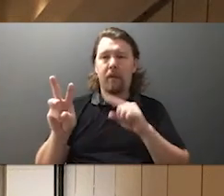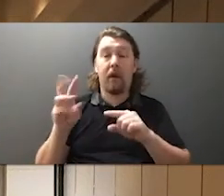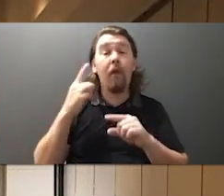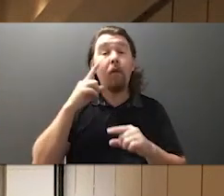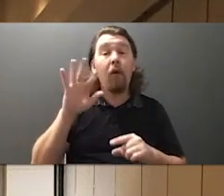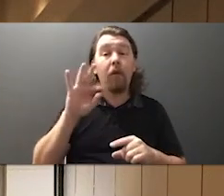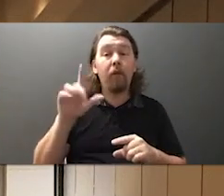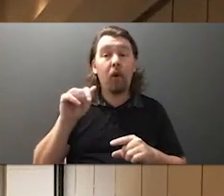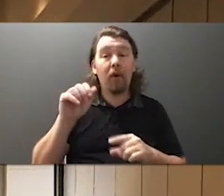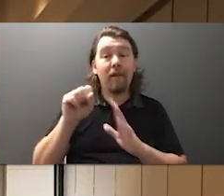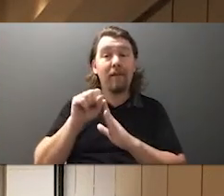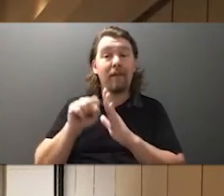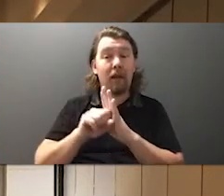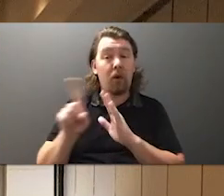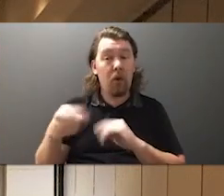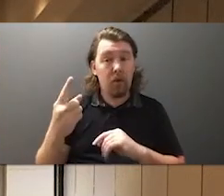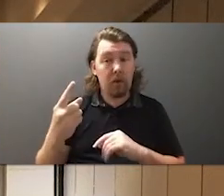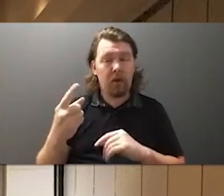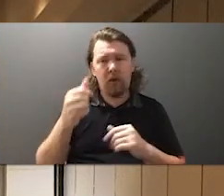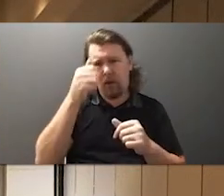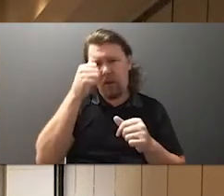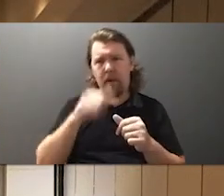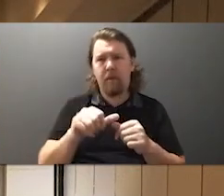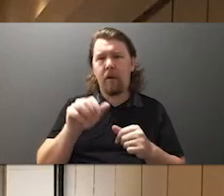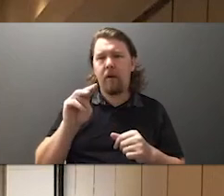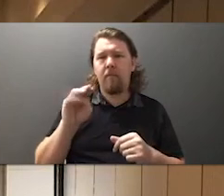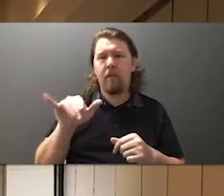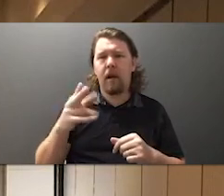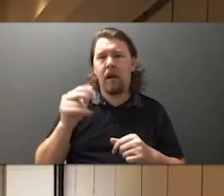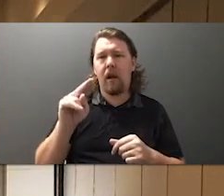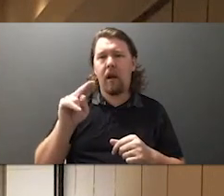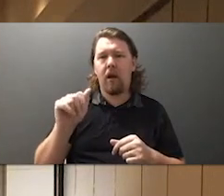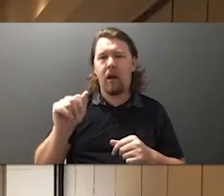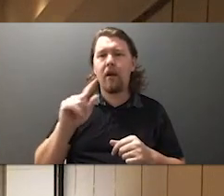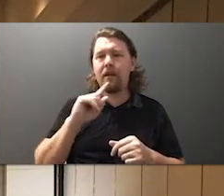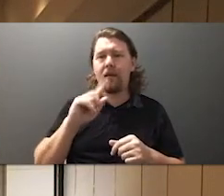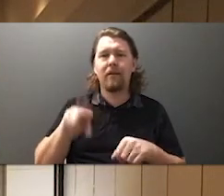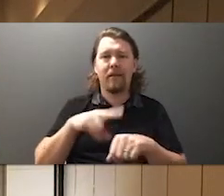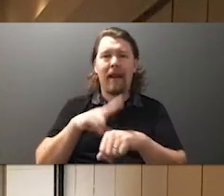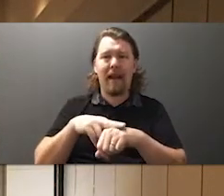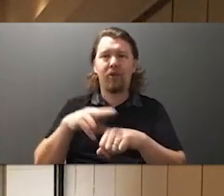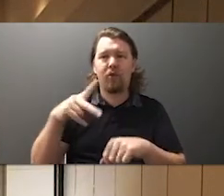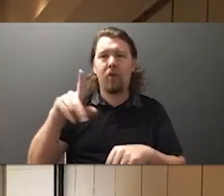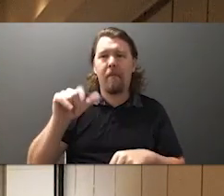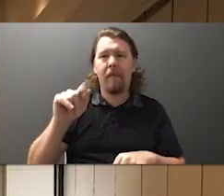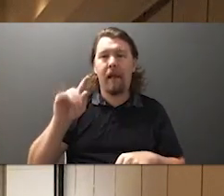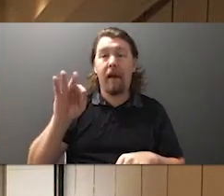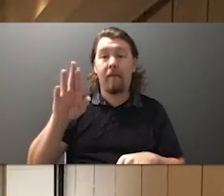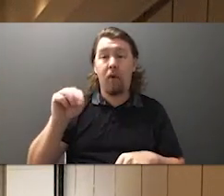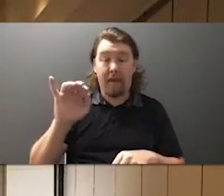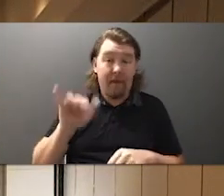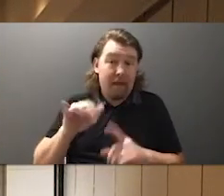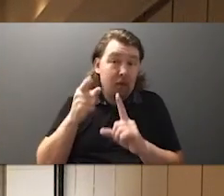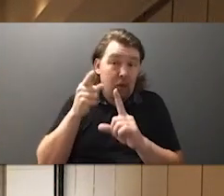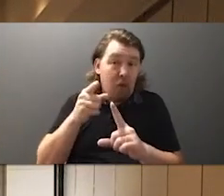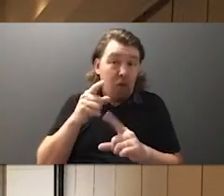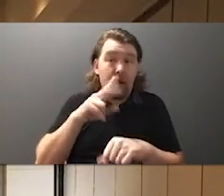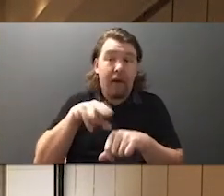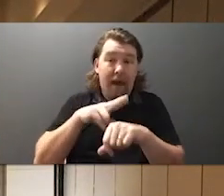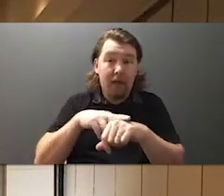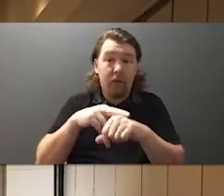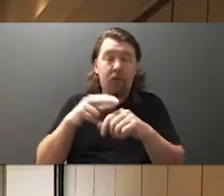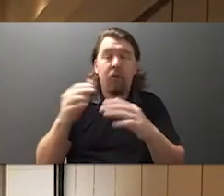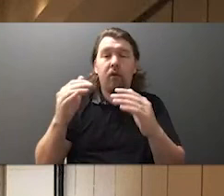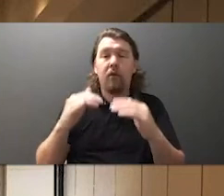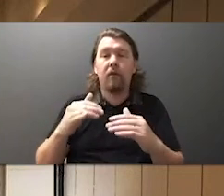for Florida State, and this is Florida State only, and you have to remember that right now, MyHana is a national platform, okay? And the goal is to